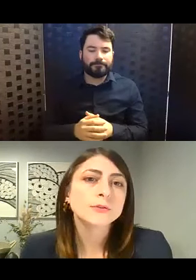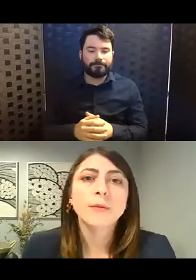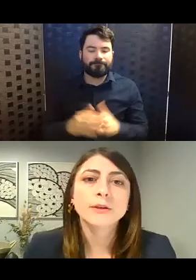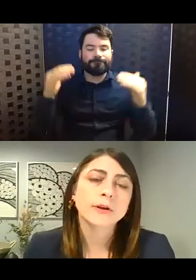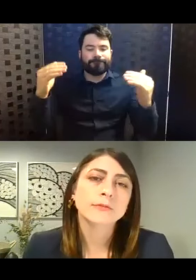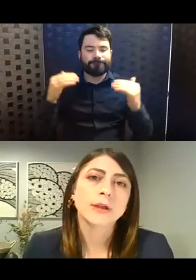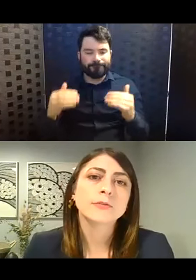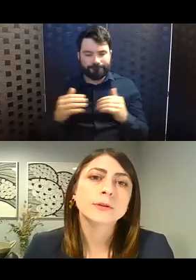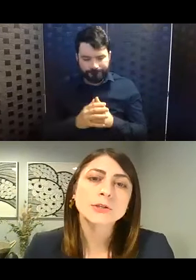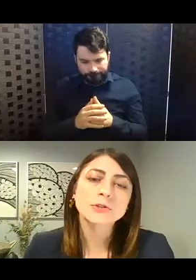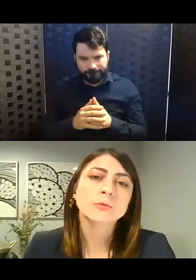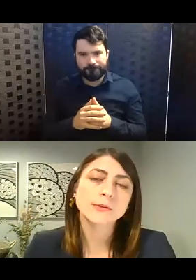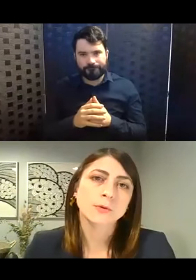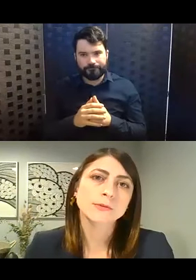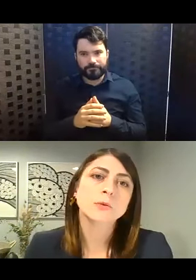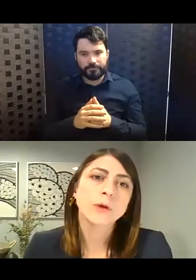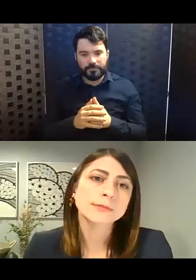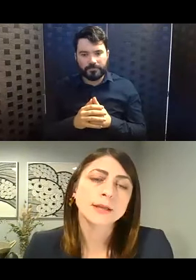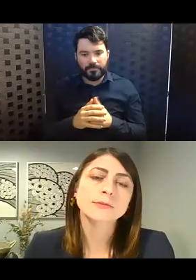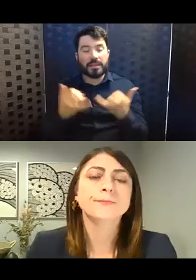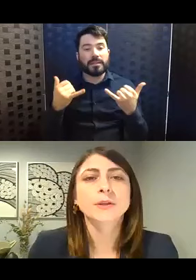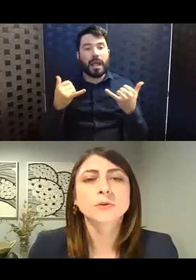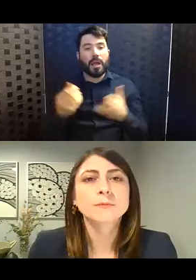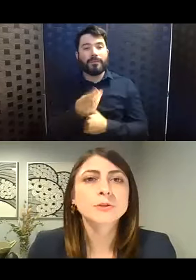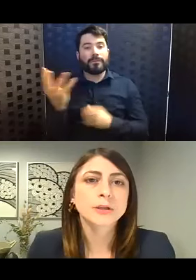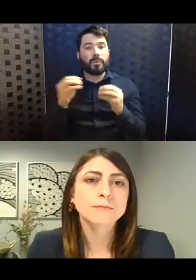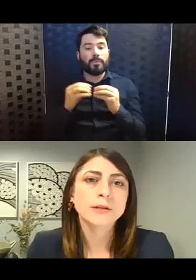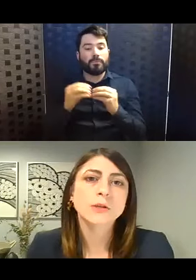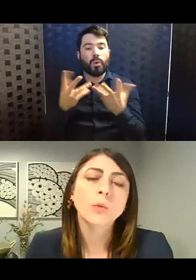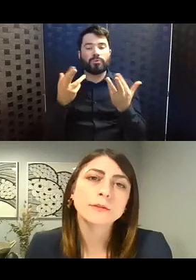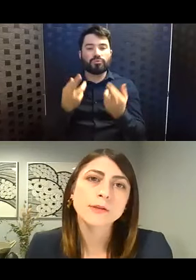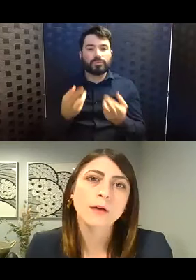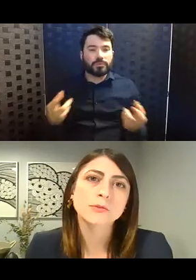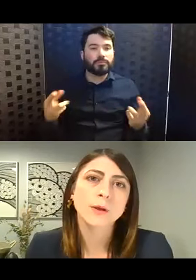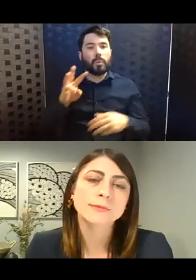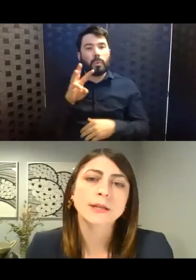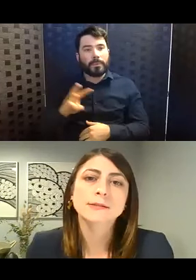I'll also remind you of a few additional resources and websites. So the Michigan Medicine